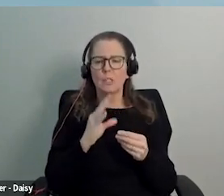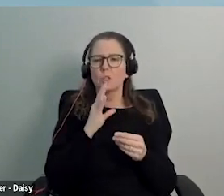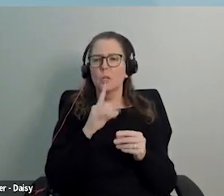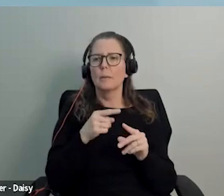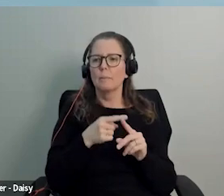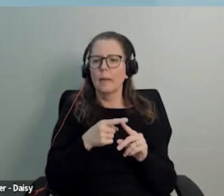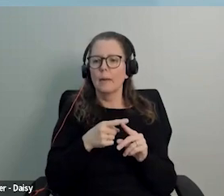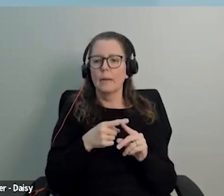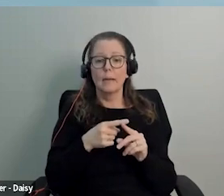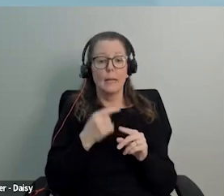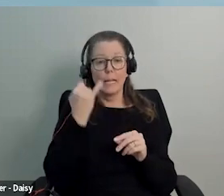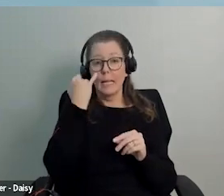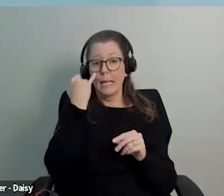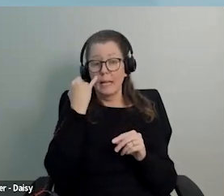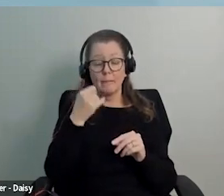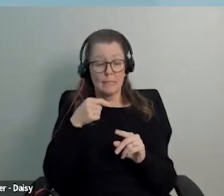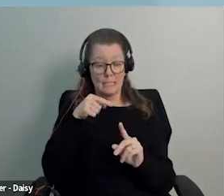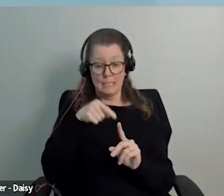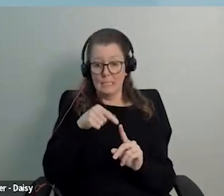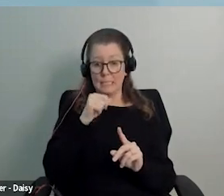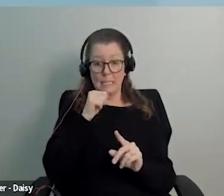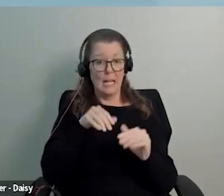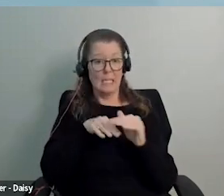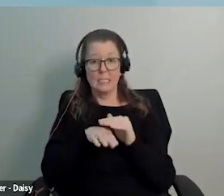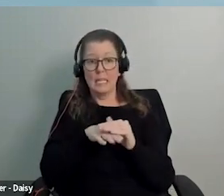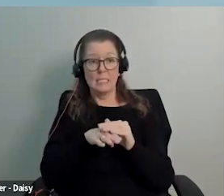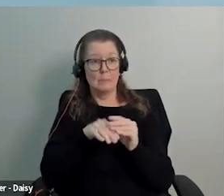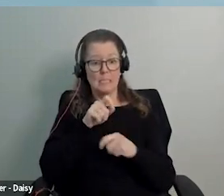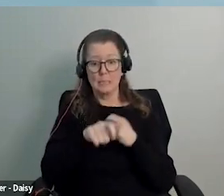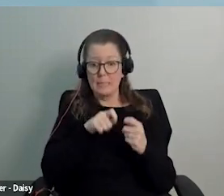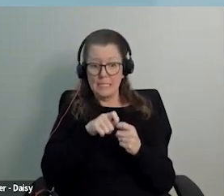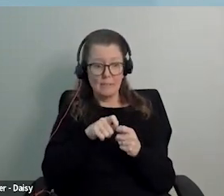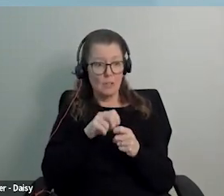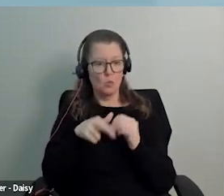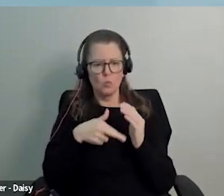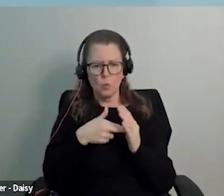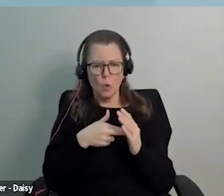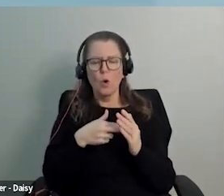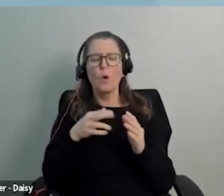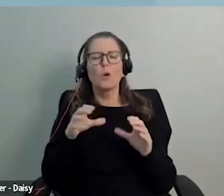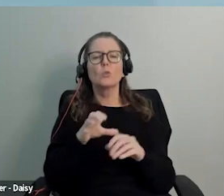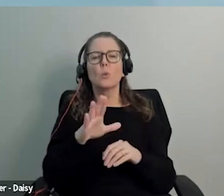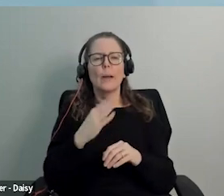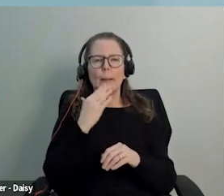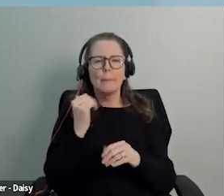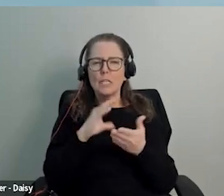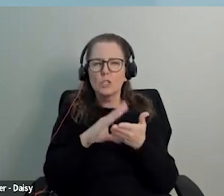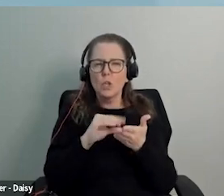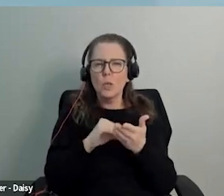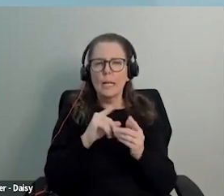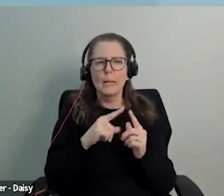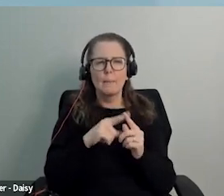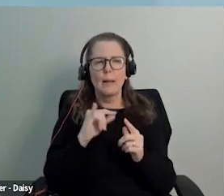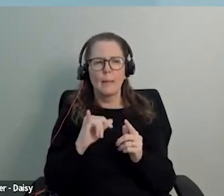it's not an accessibility specific role, do your best to learn about accessibility, get involved in accessibility, and whatever role you